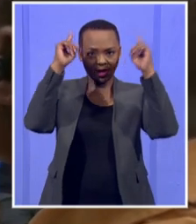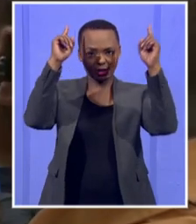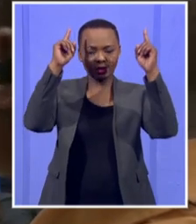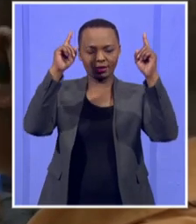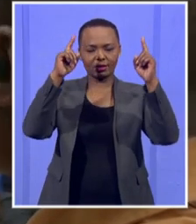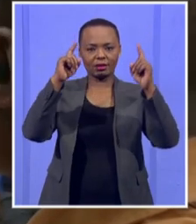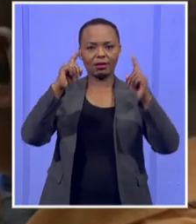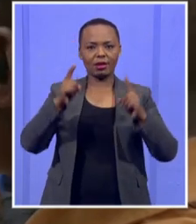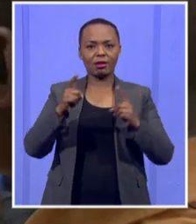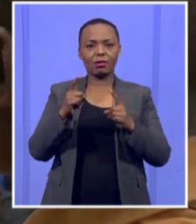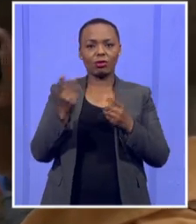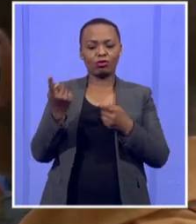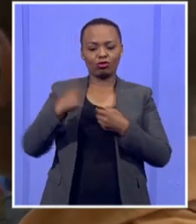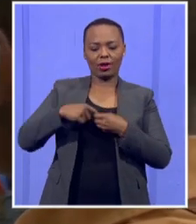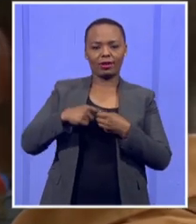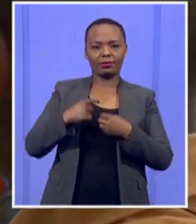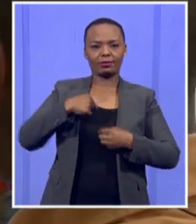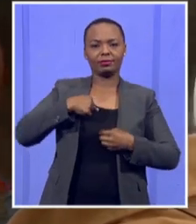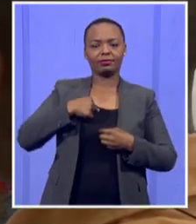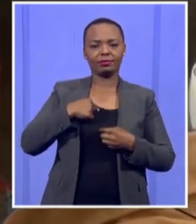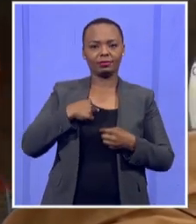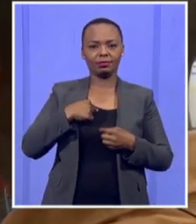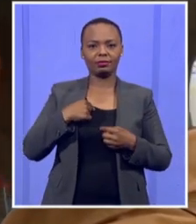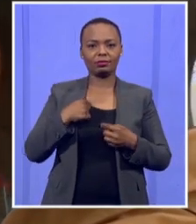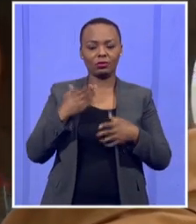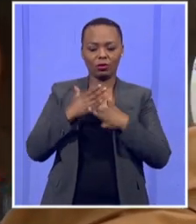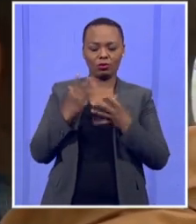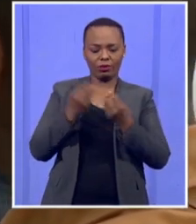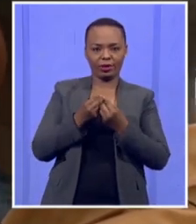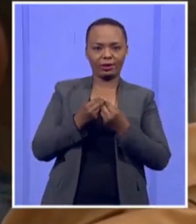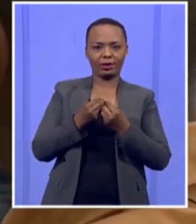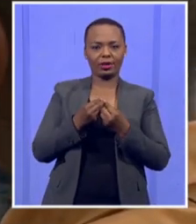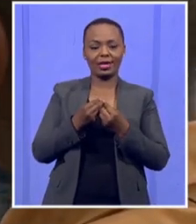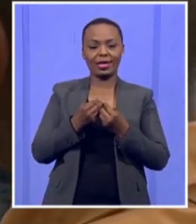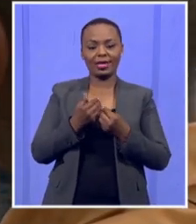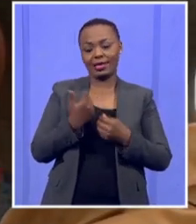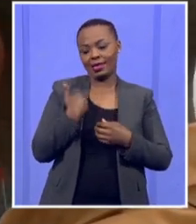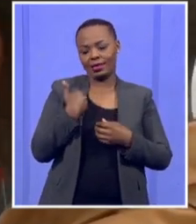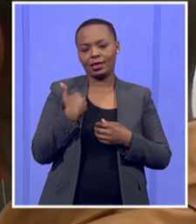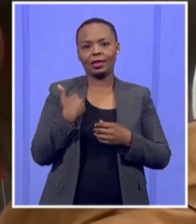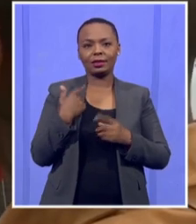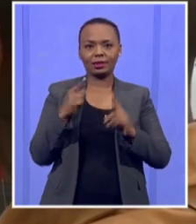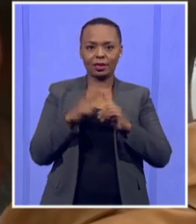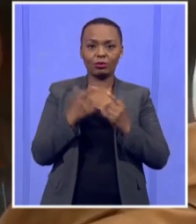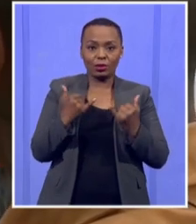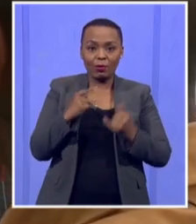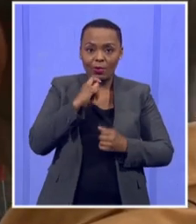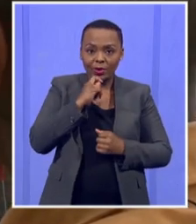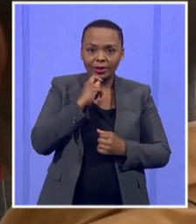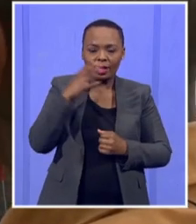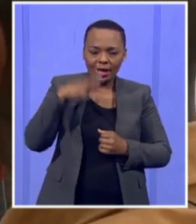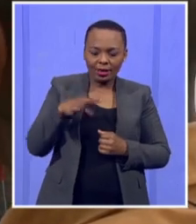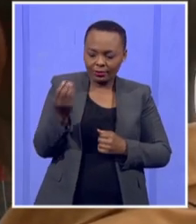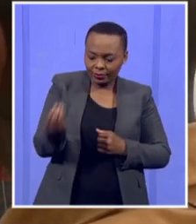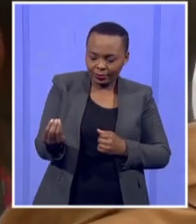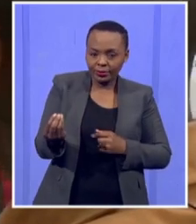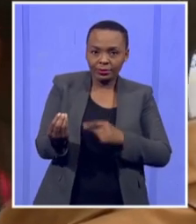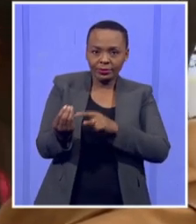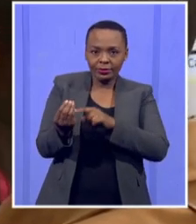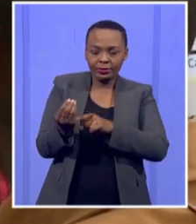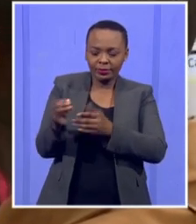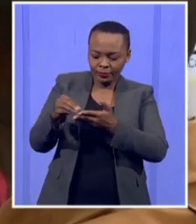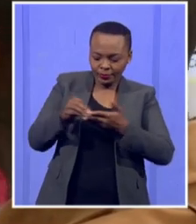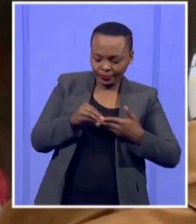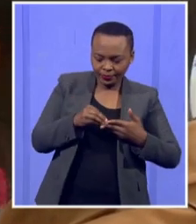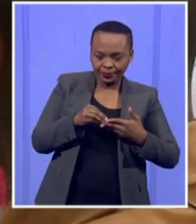that case yesterday, and we continued even this morning. We've got another child now that he